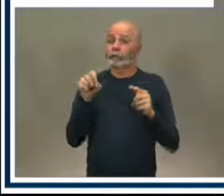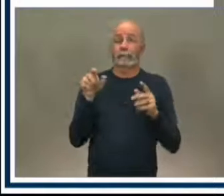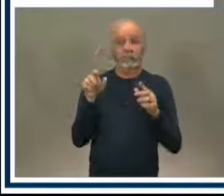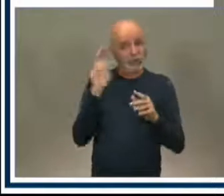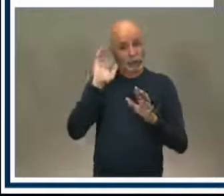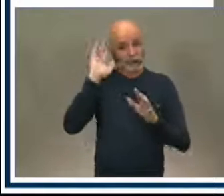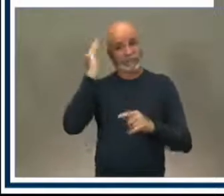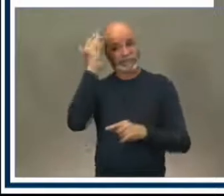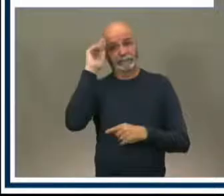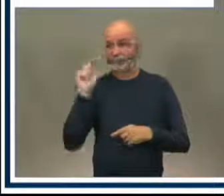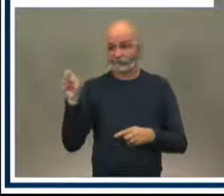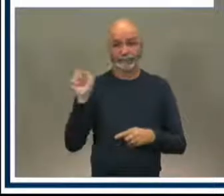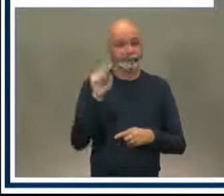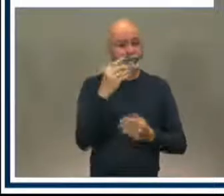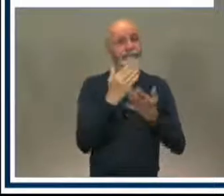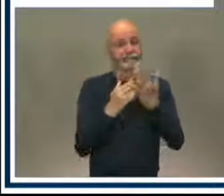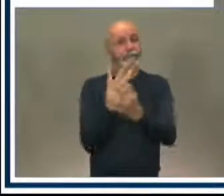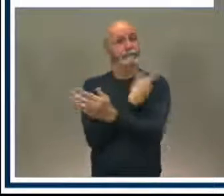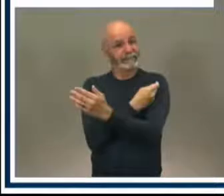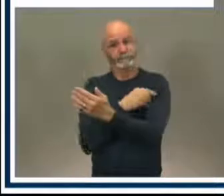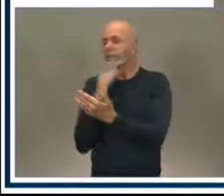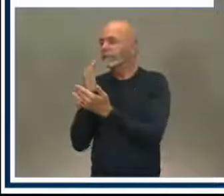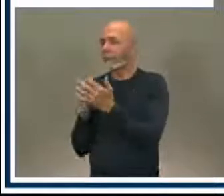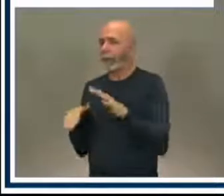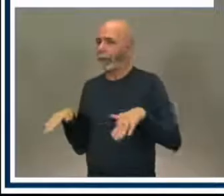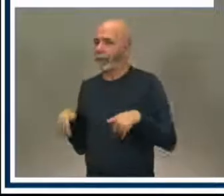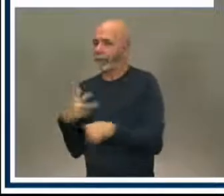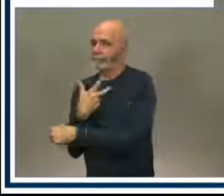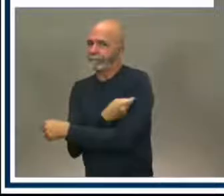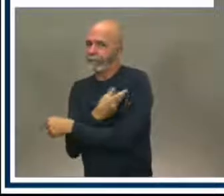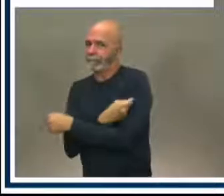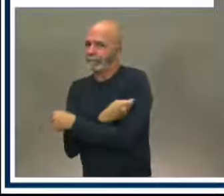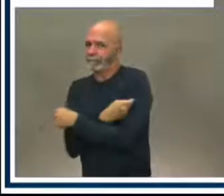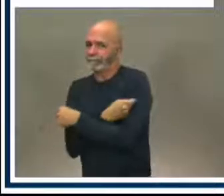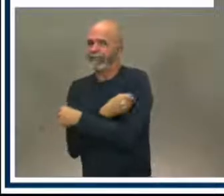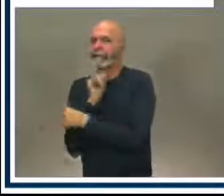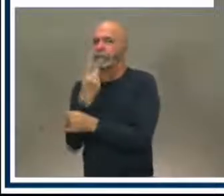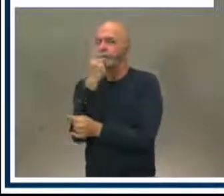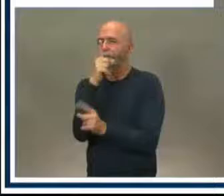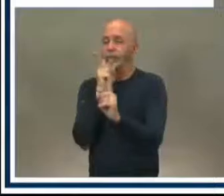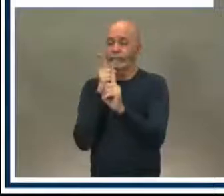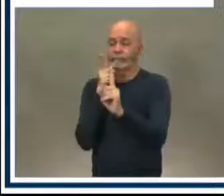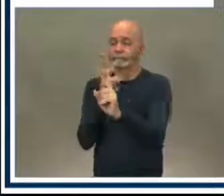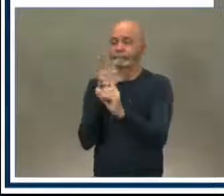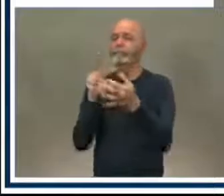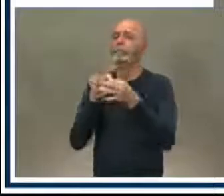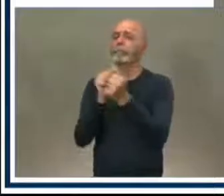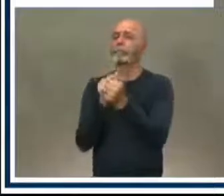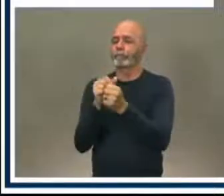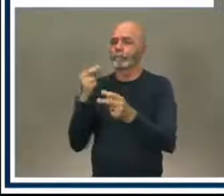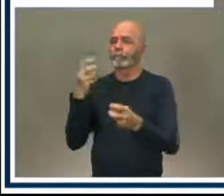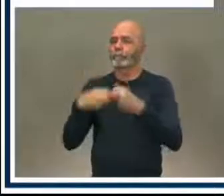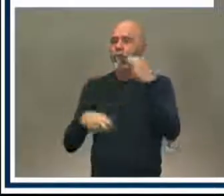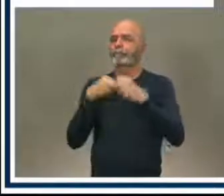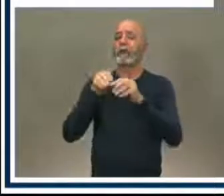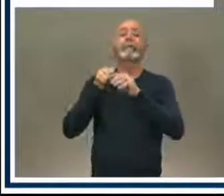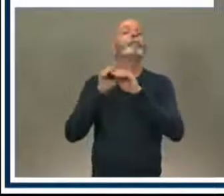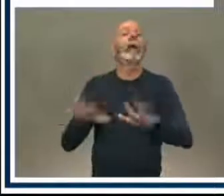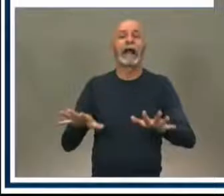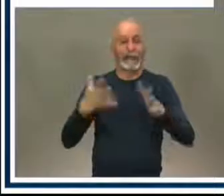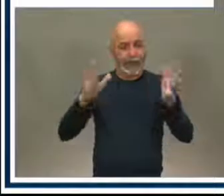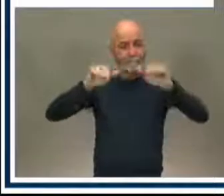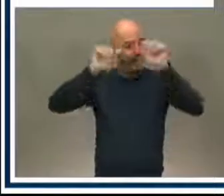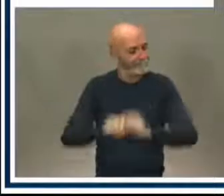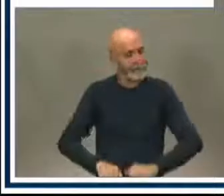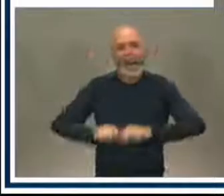challenge. And so but now but it's because they were together at an event, they went back to their home communities.